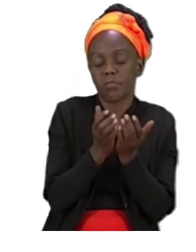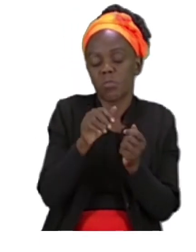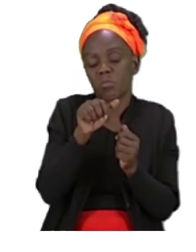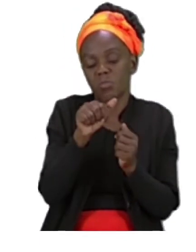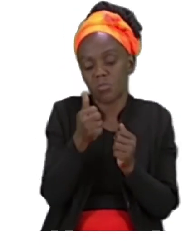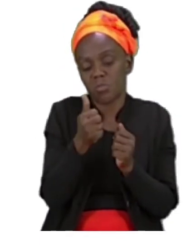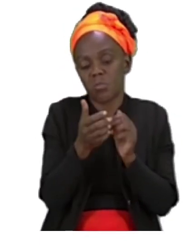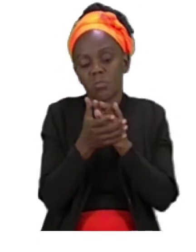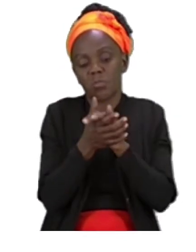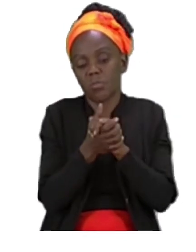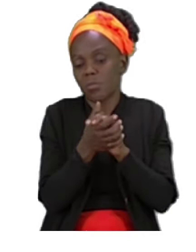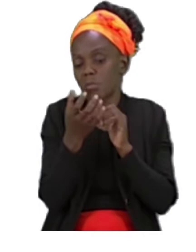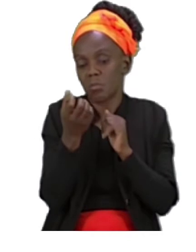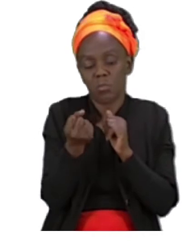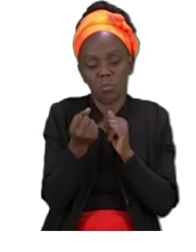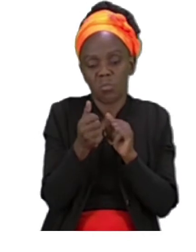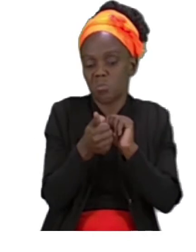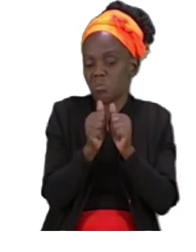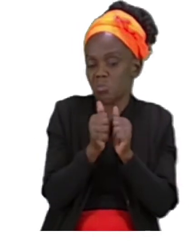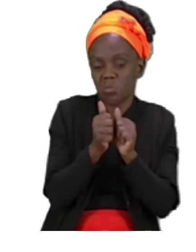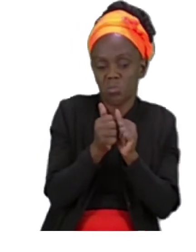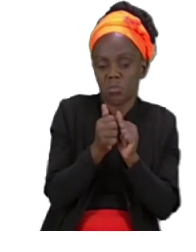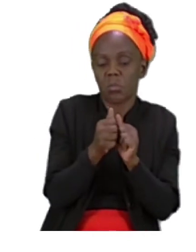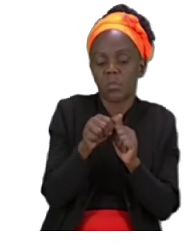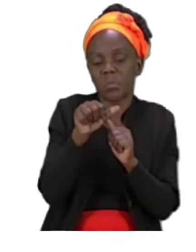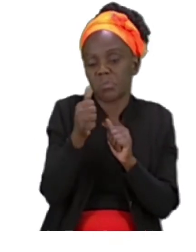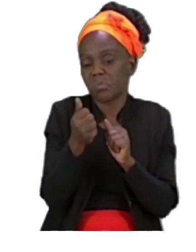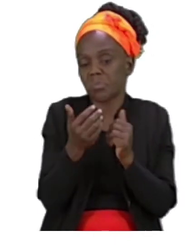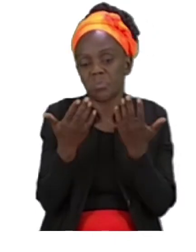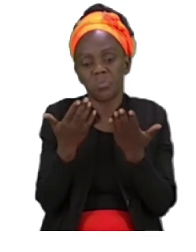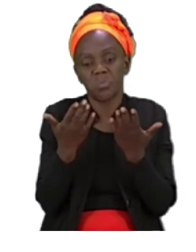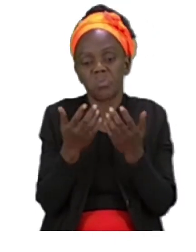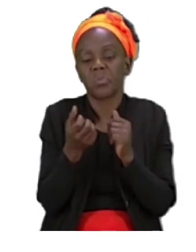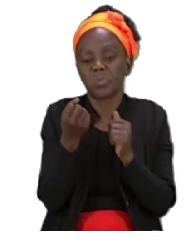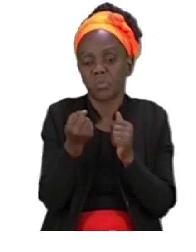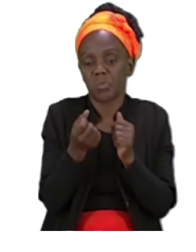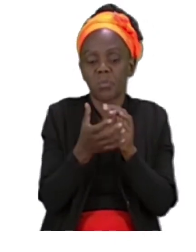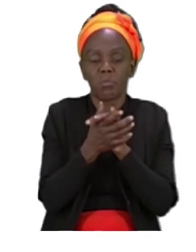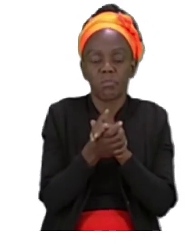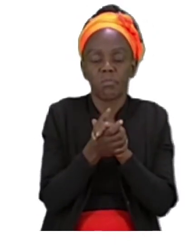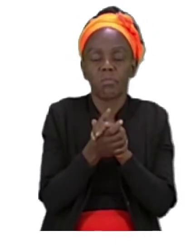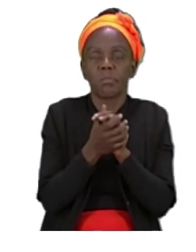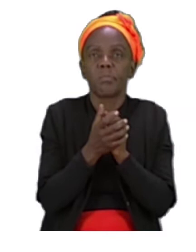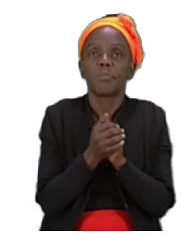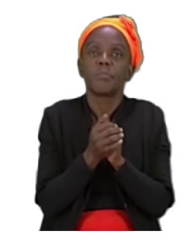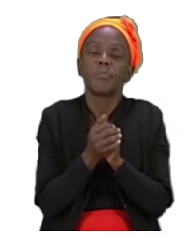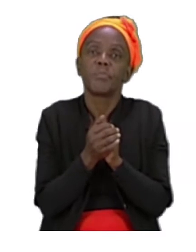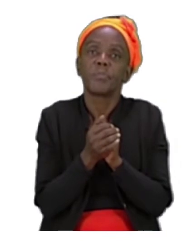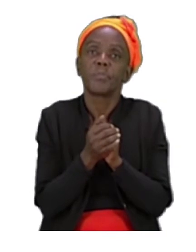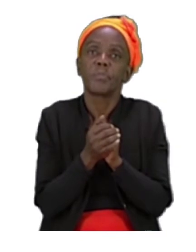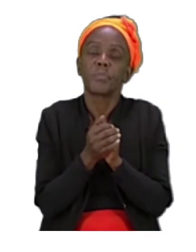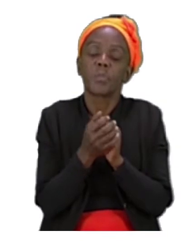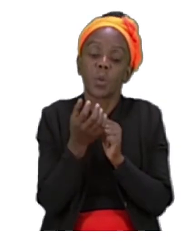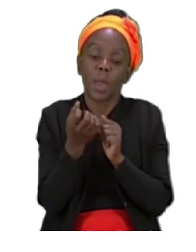you found at sport or anywhere else. Now we have certain things we need to